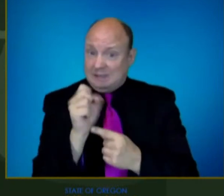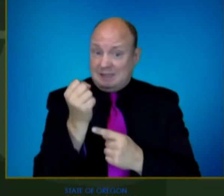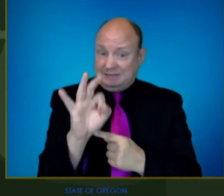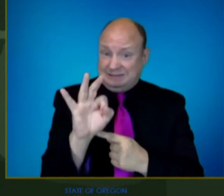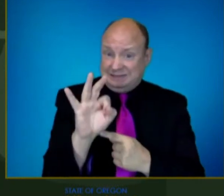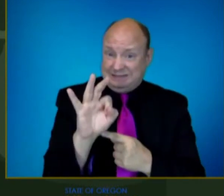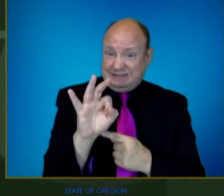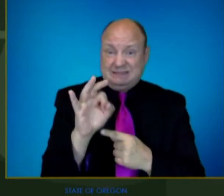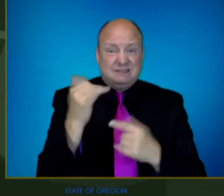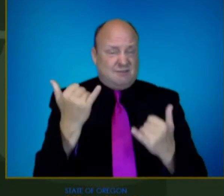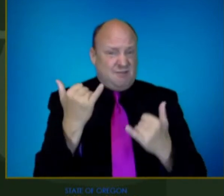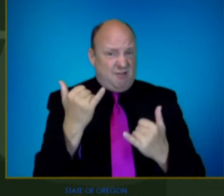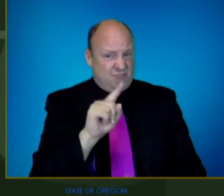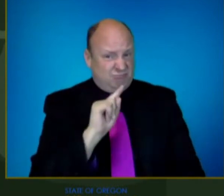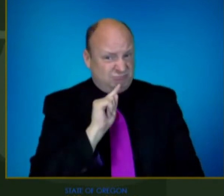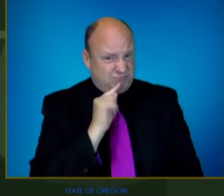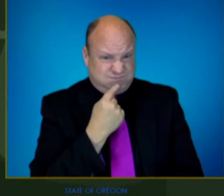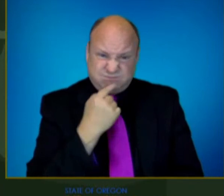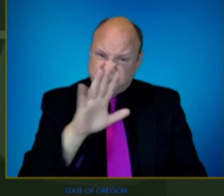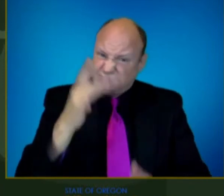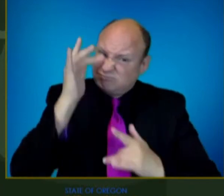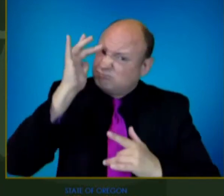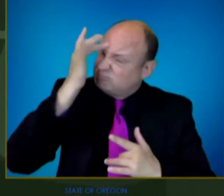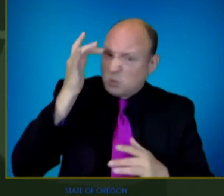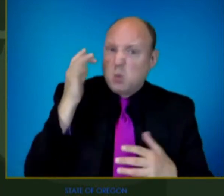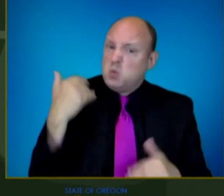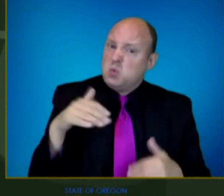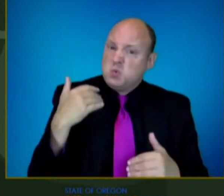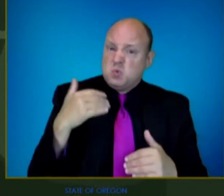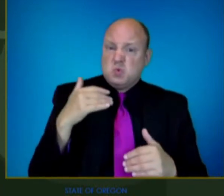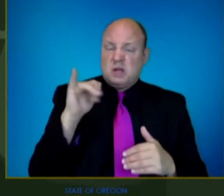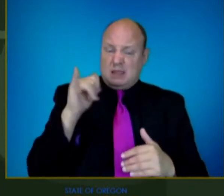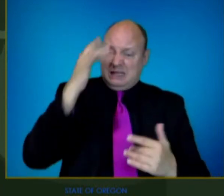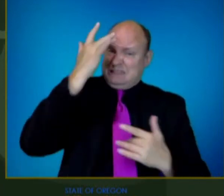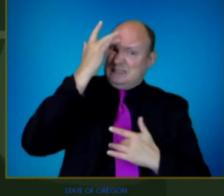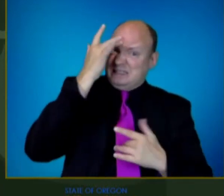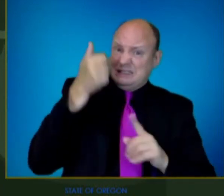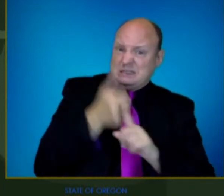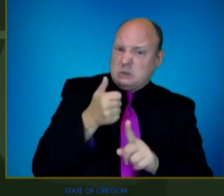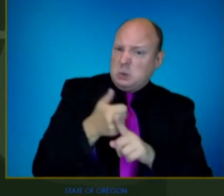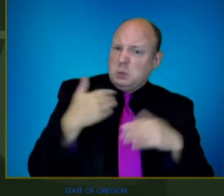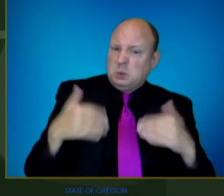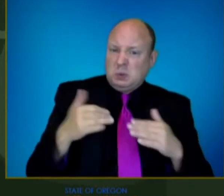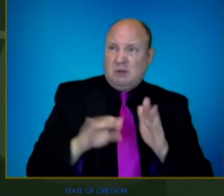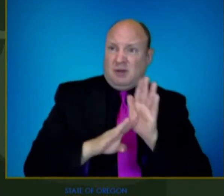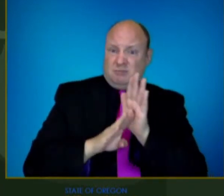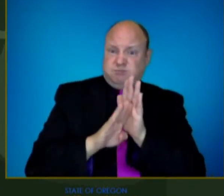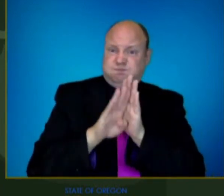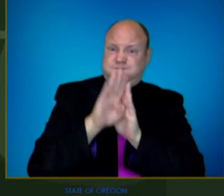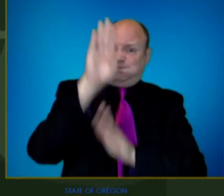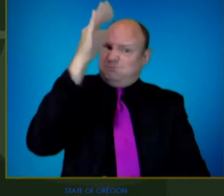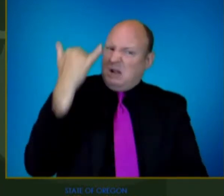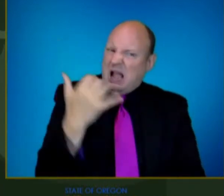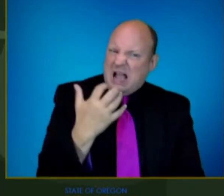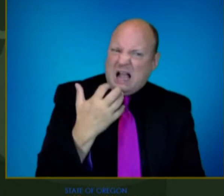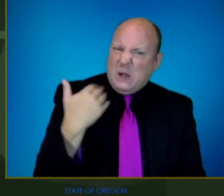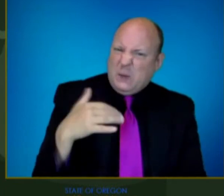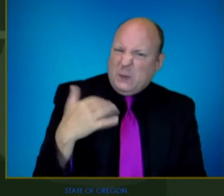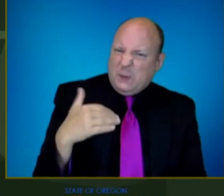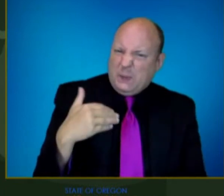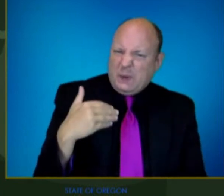and hospitalizations have reached new pandemic highs in recent days. Oregonians sick with